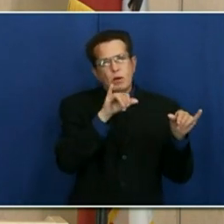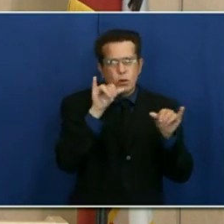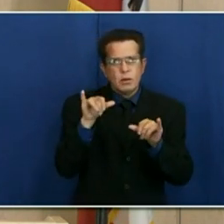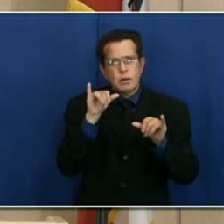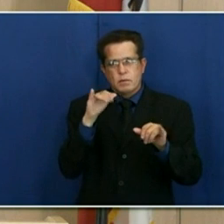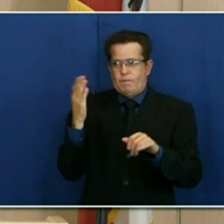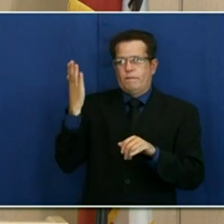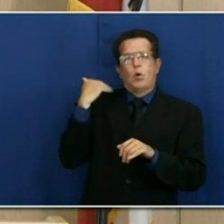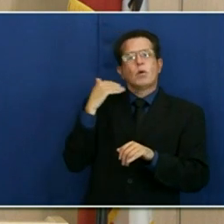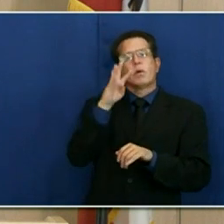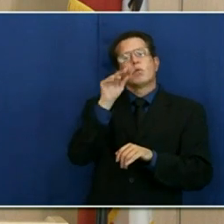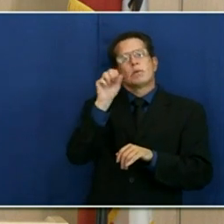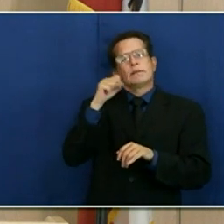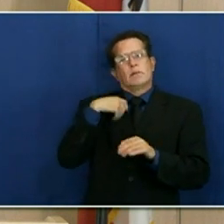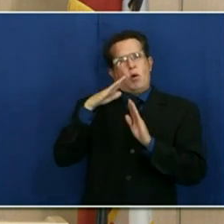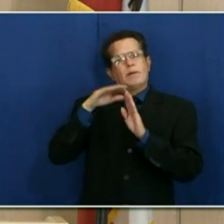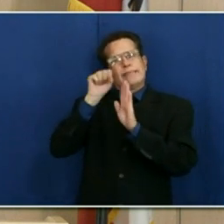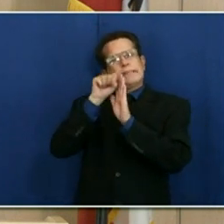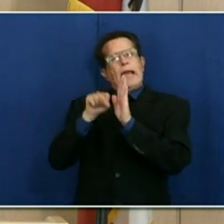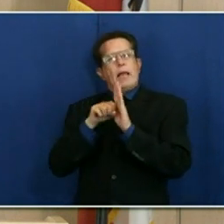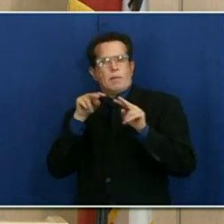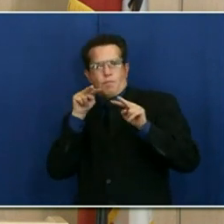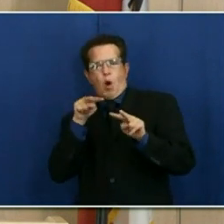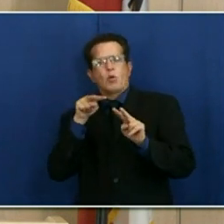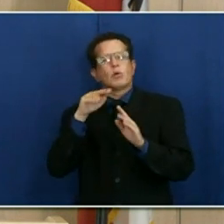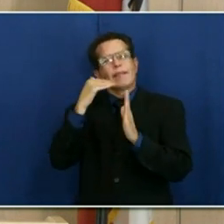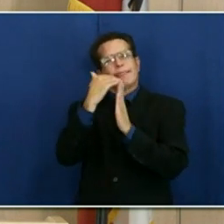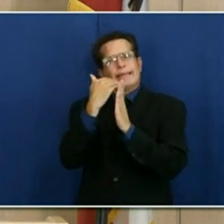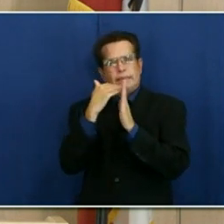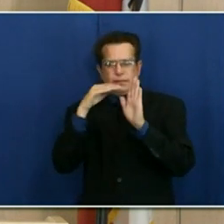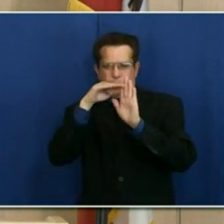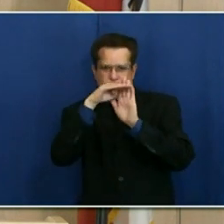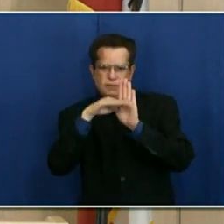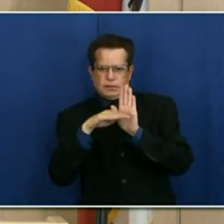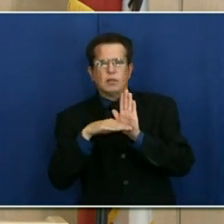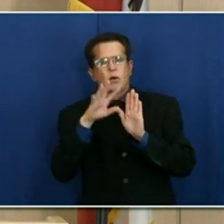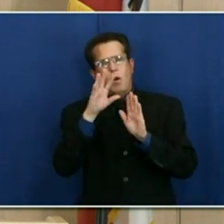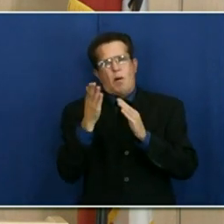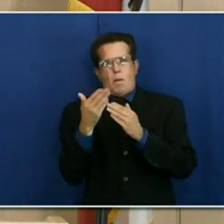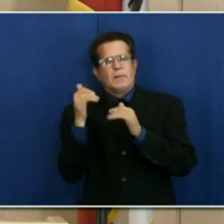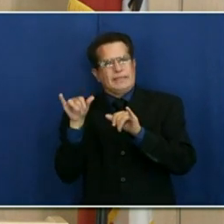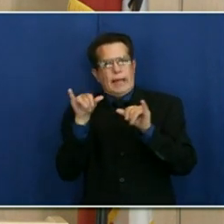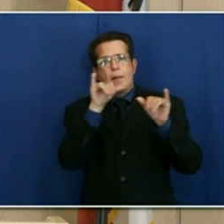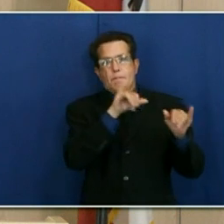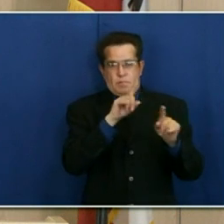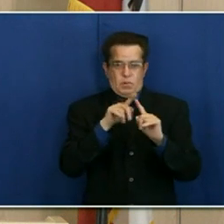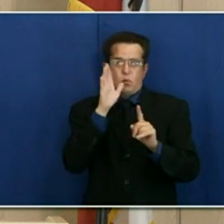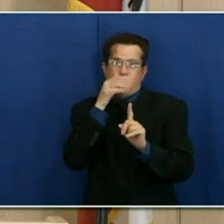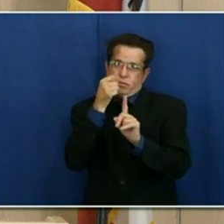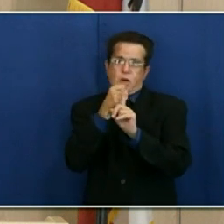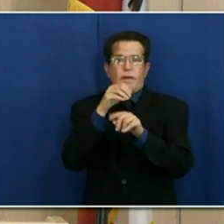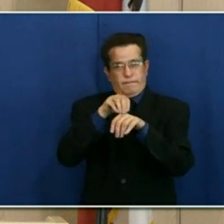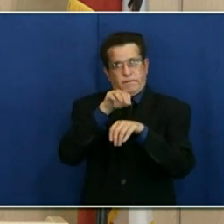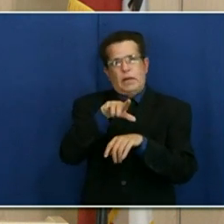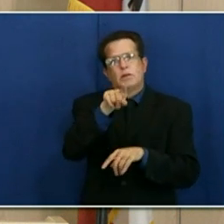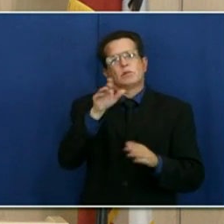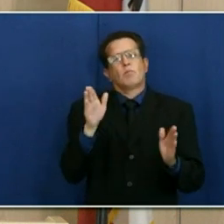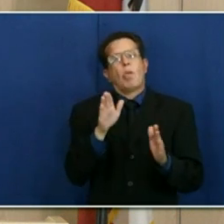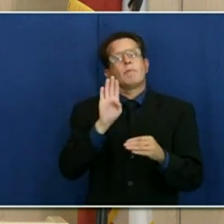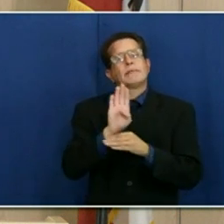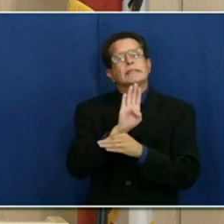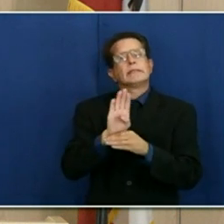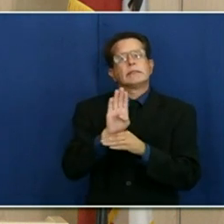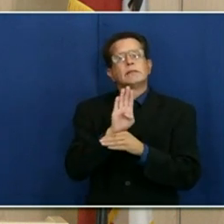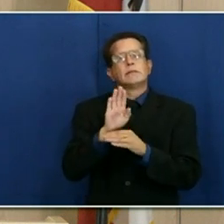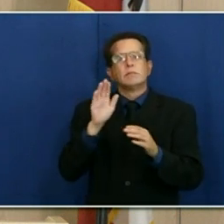original state monitoring list, which we were on some months ago. But again, it would have an impact on our small businesses. And you know, what I